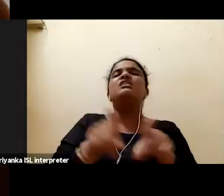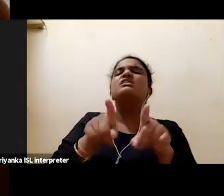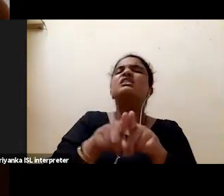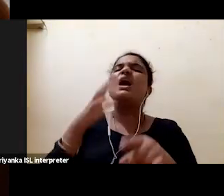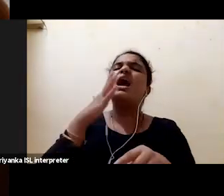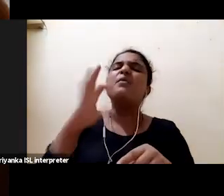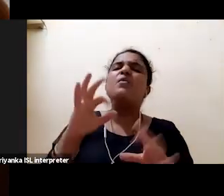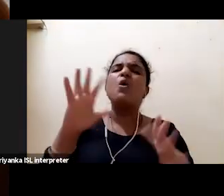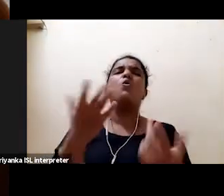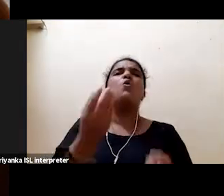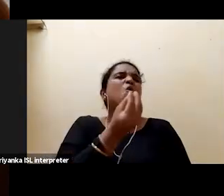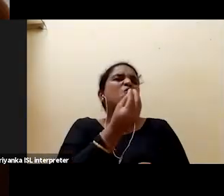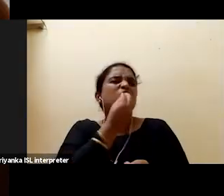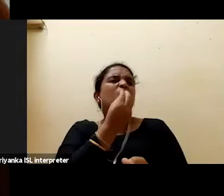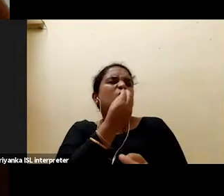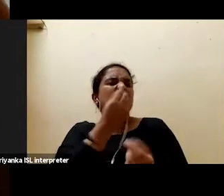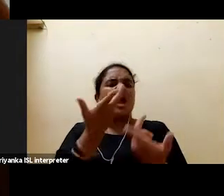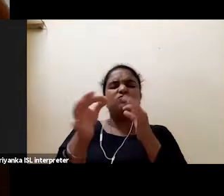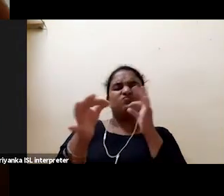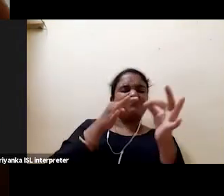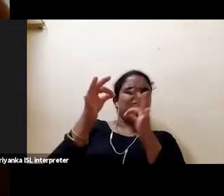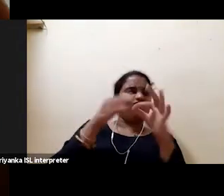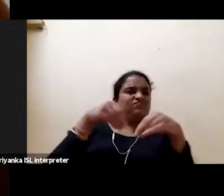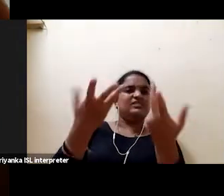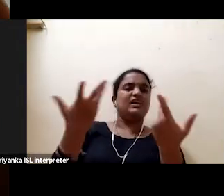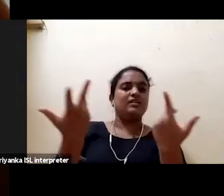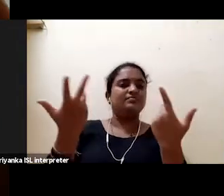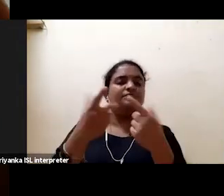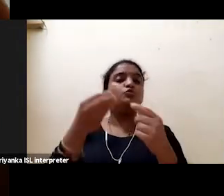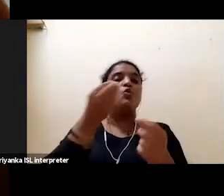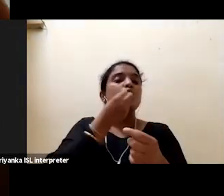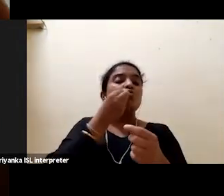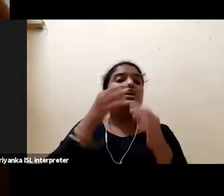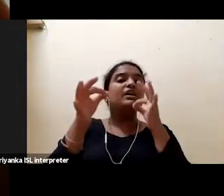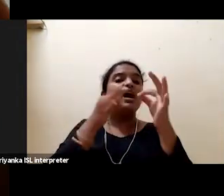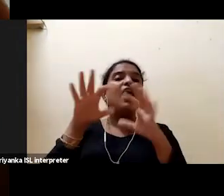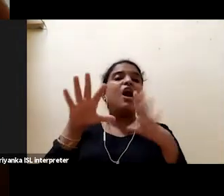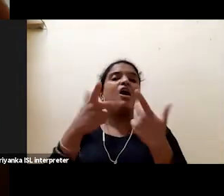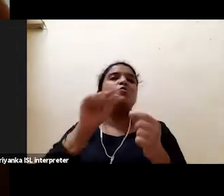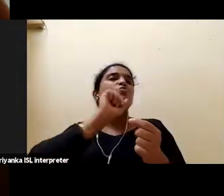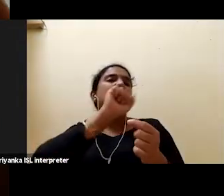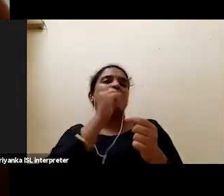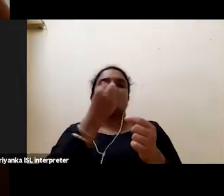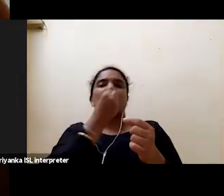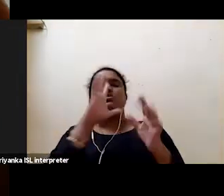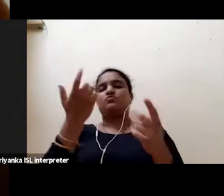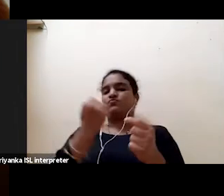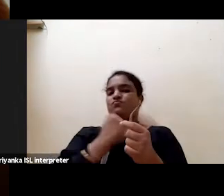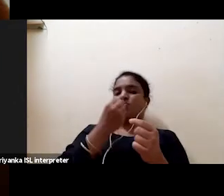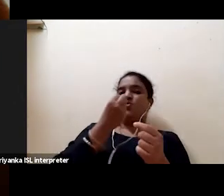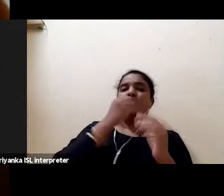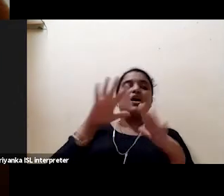do you describe food? And most of food writing is describing food, whether it's describing your own food that you've cooked, or